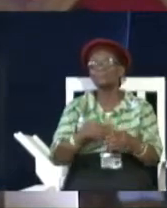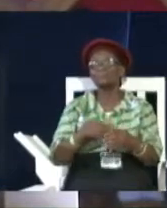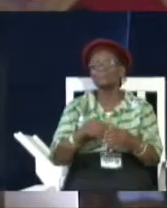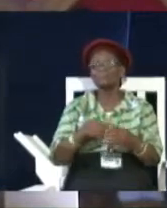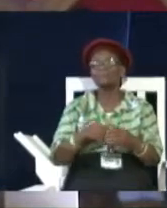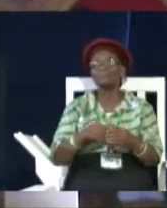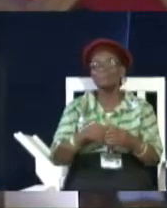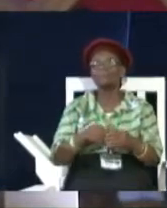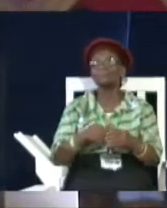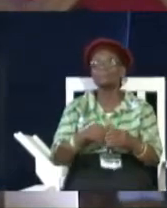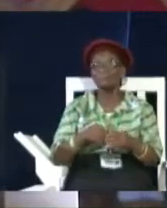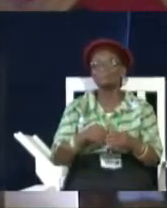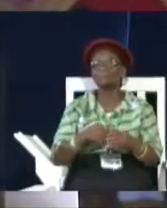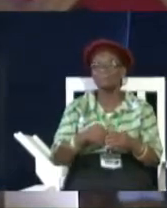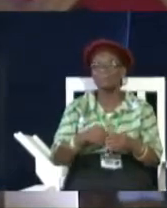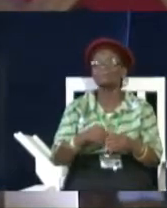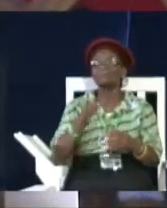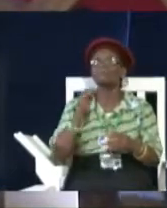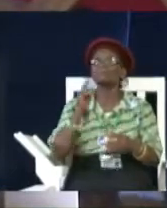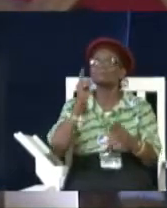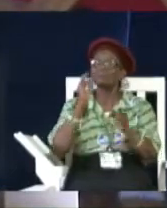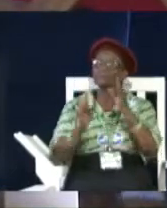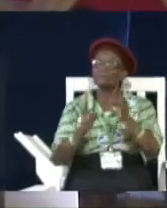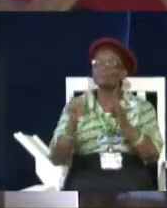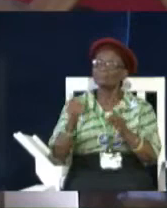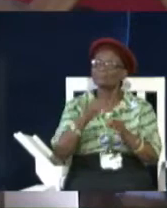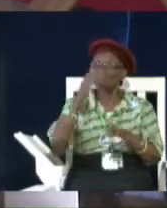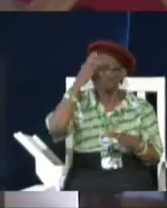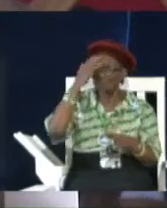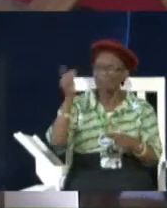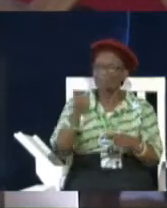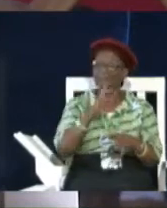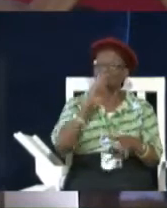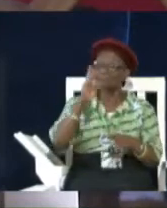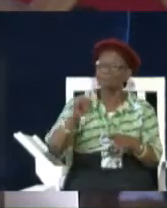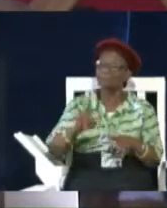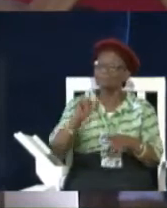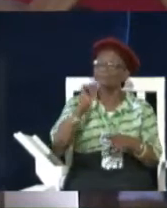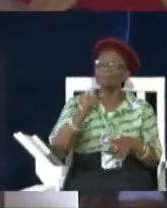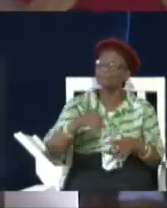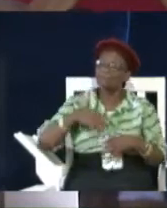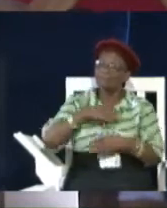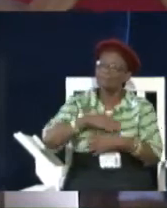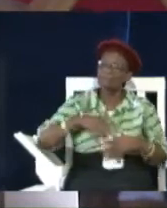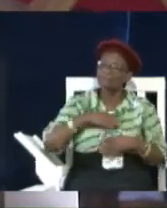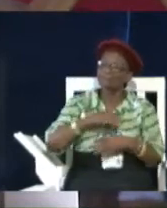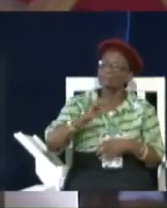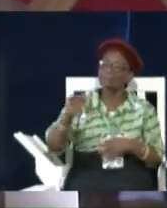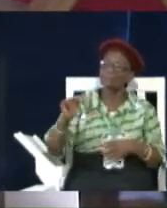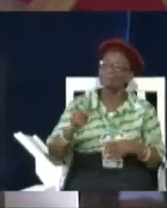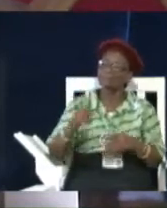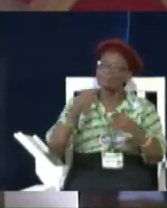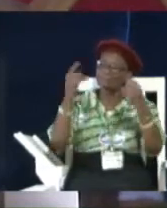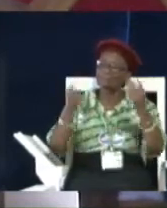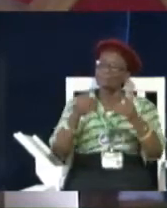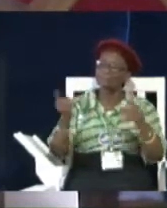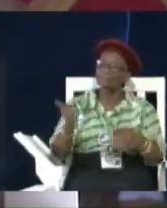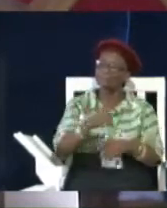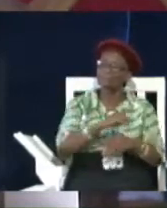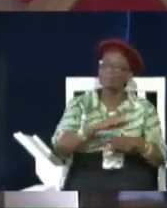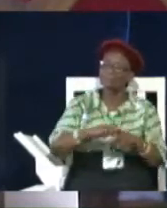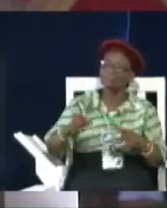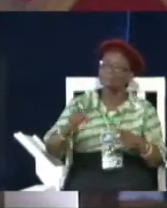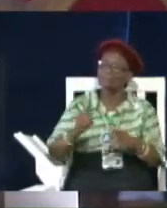you know you are still enjoying sin, that you don't hate sin with